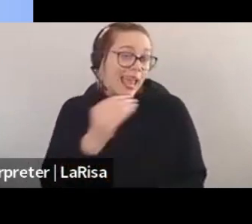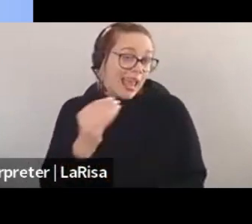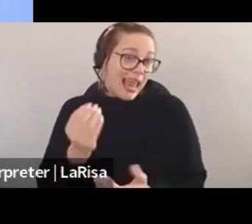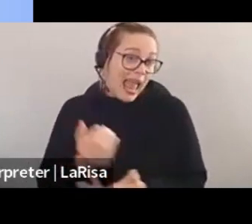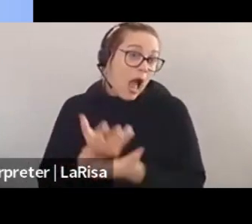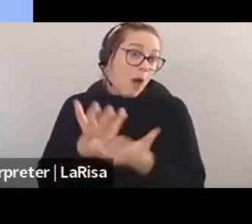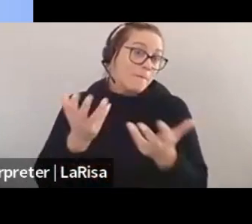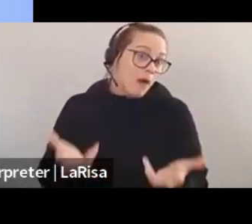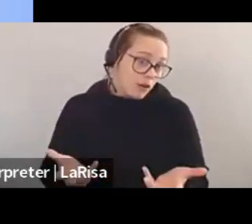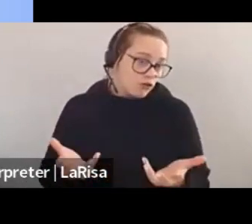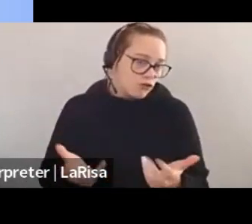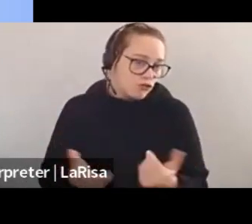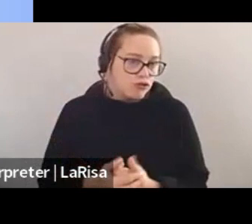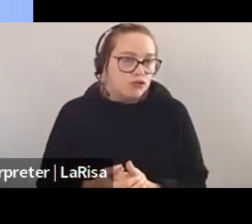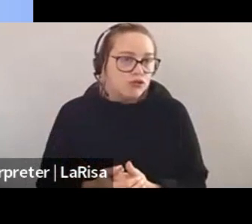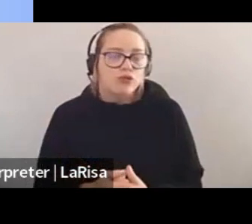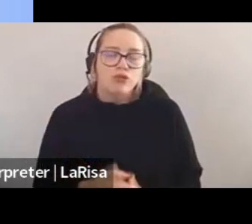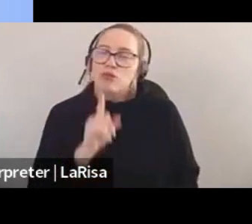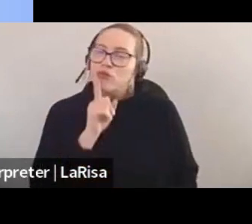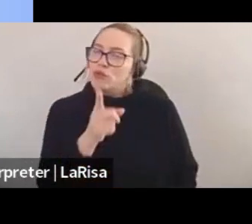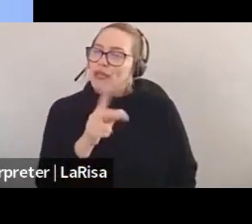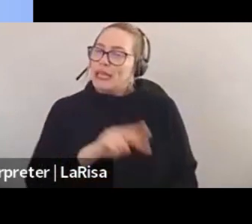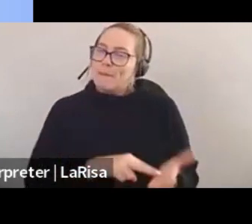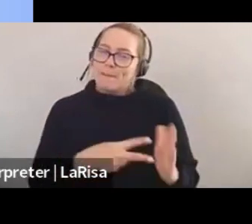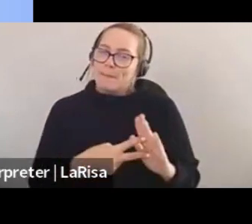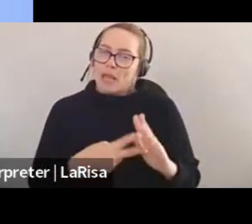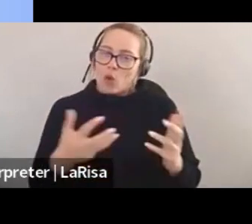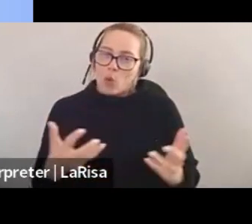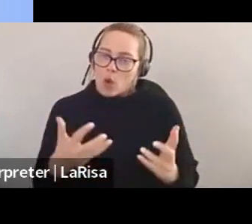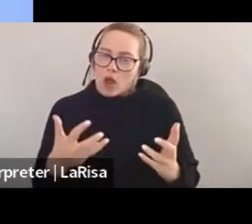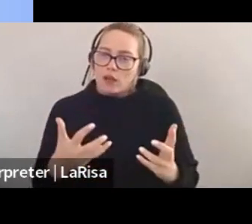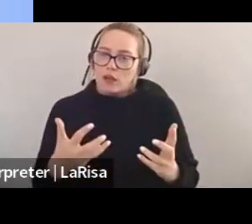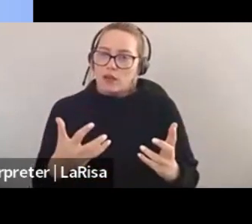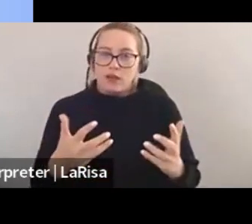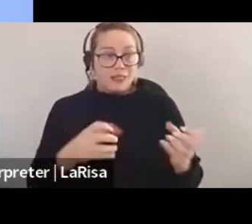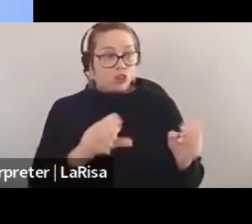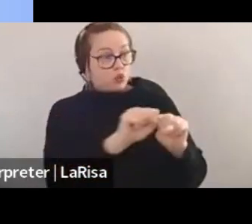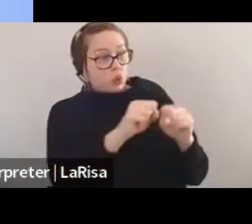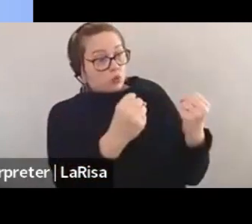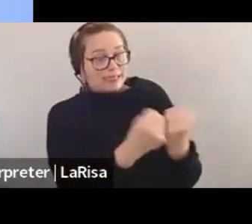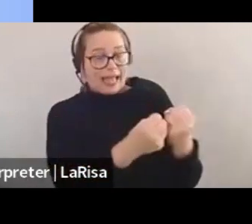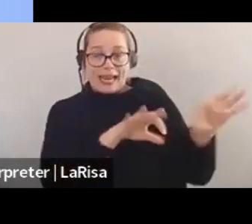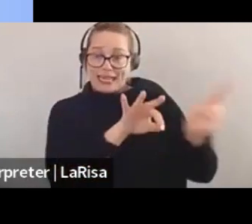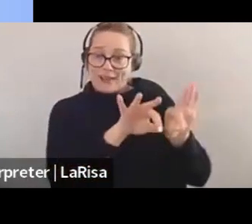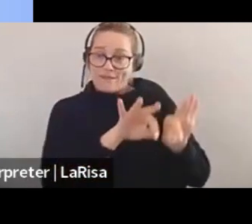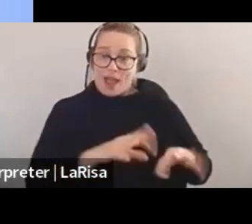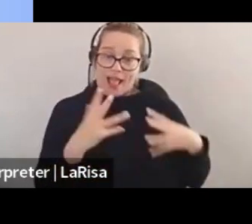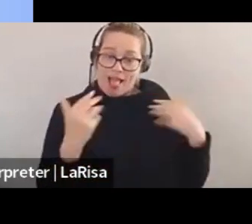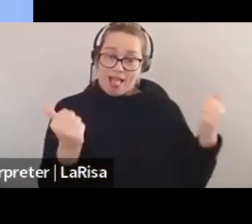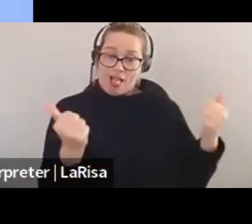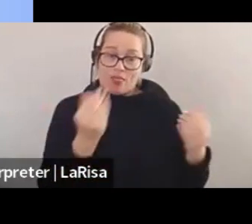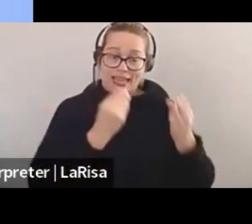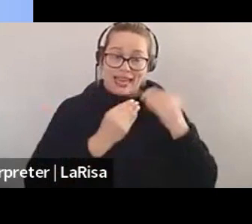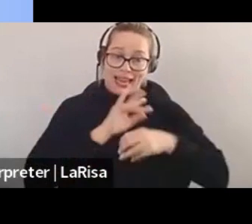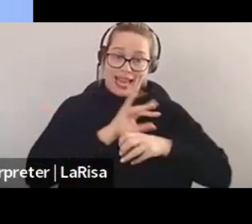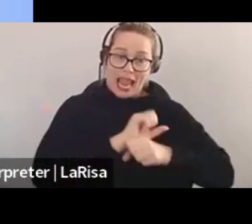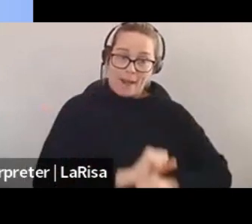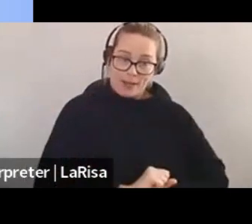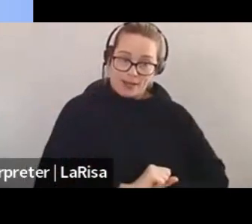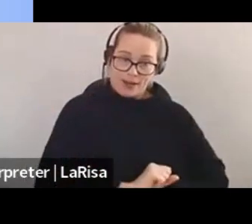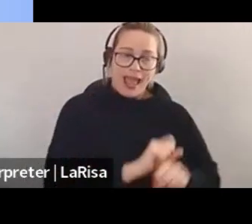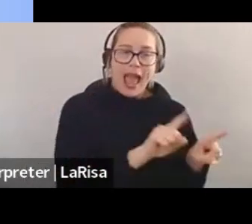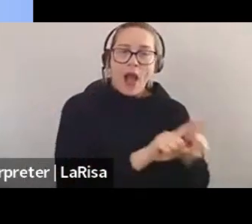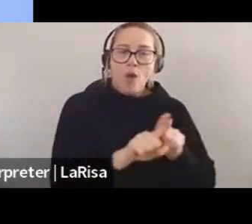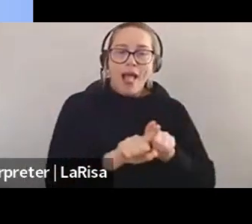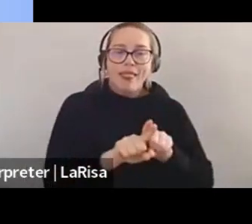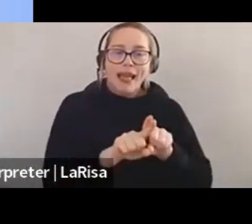eat and how much of it. And so this really means that in a society